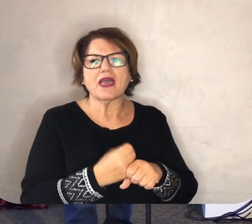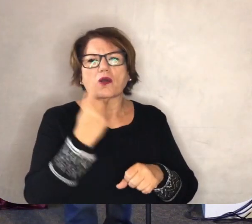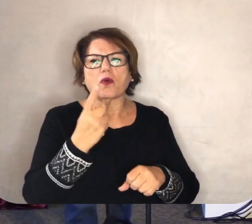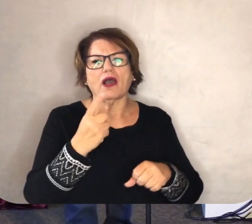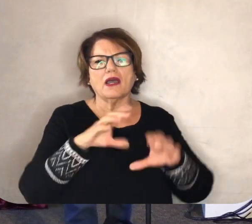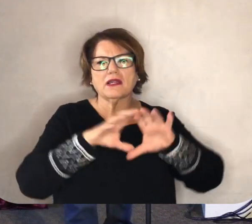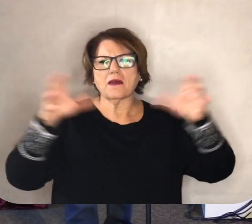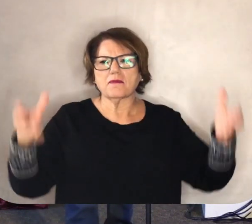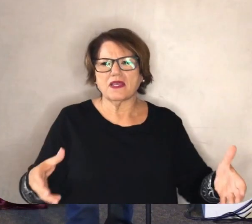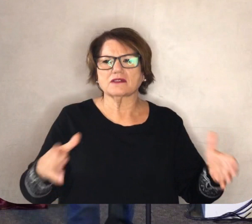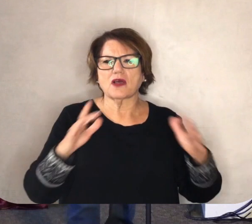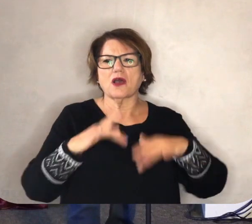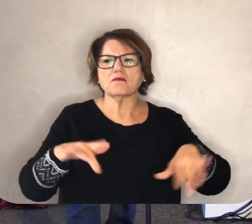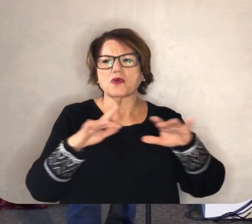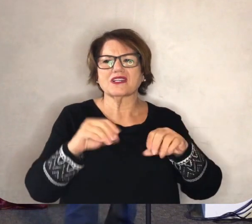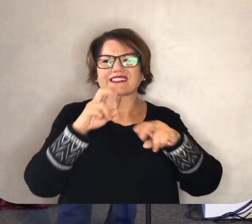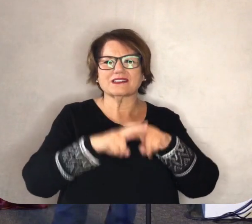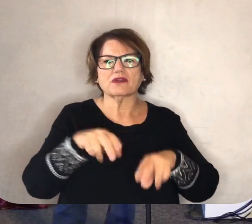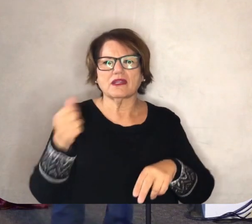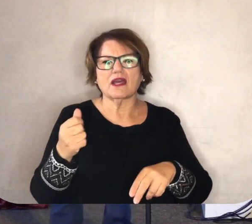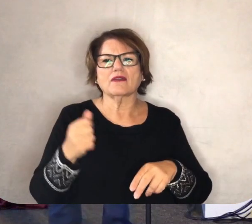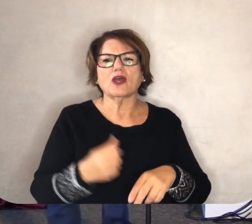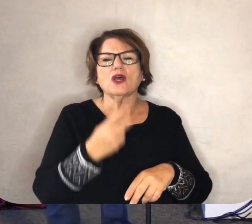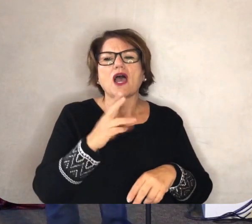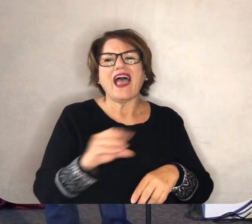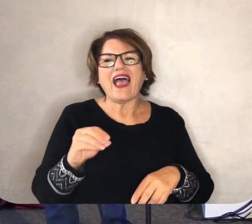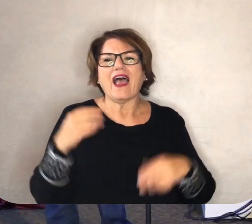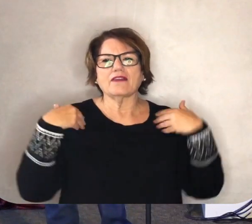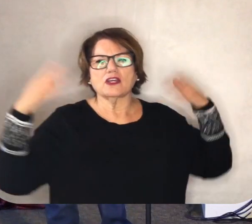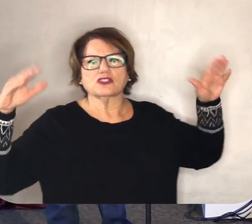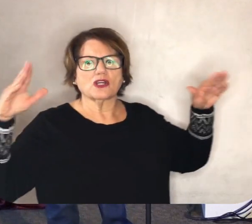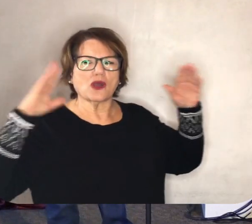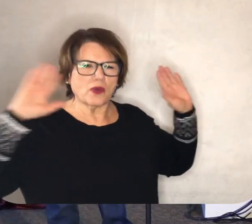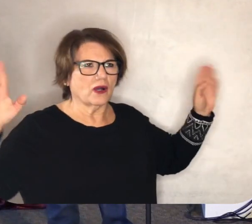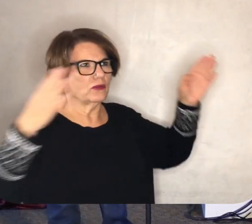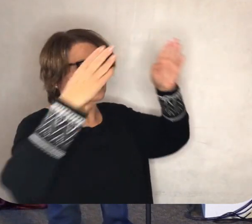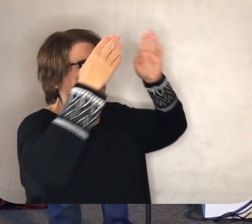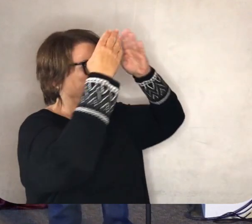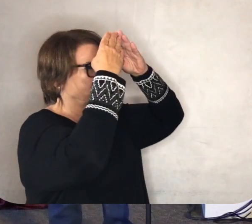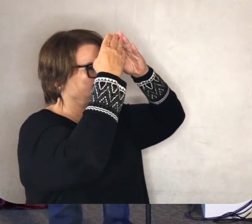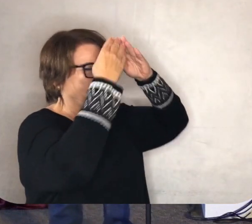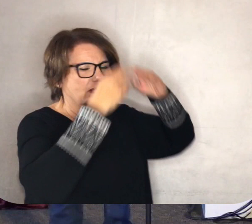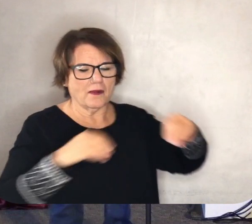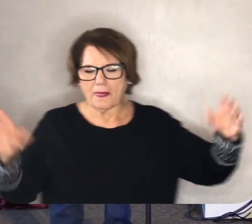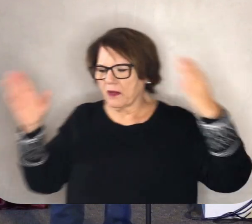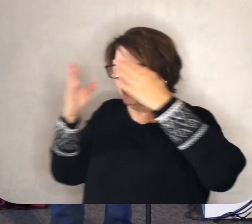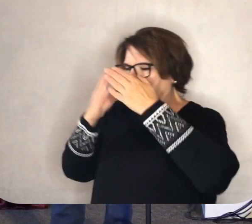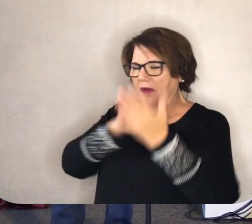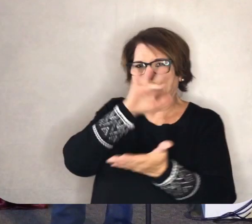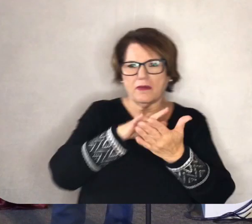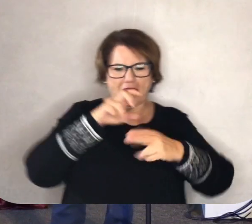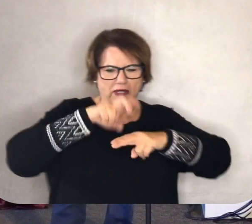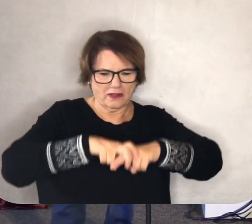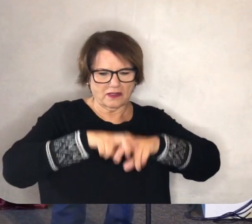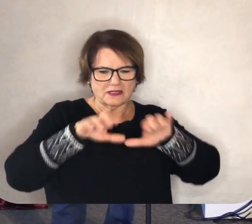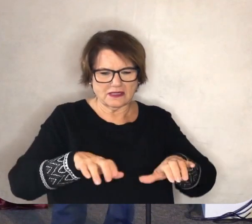with the mercy seat of the other. And the cherubim shall have their wings spread upward, covering the mercy seat with their wings and facing